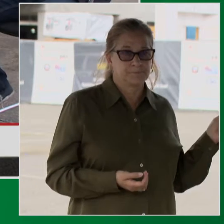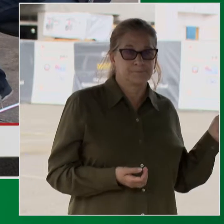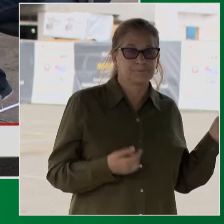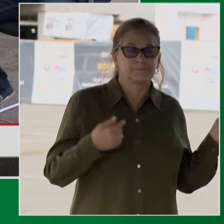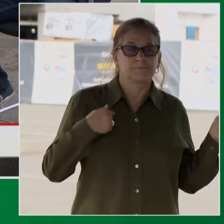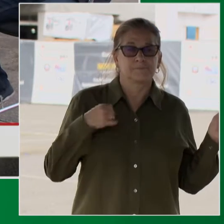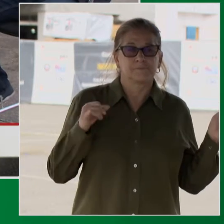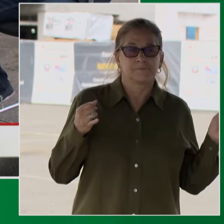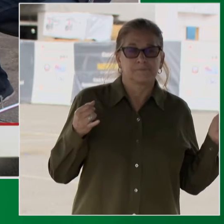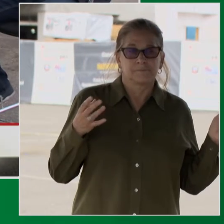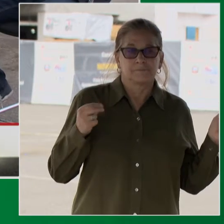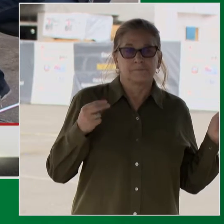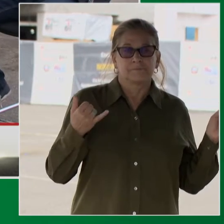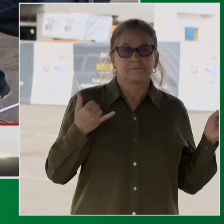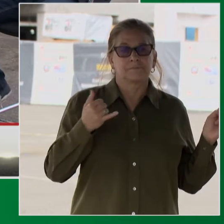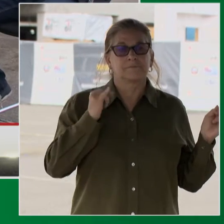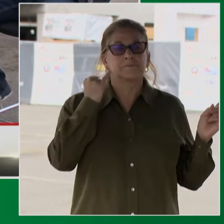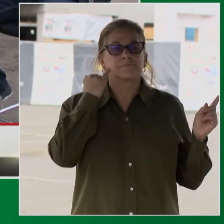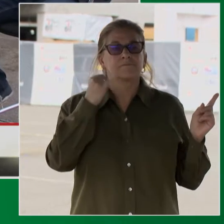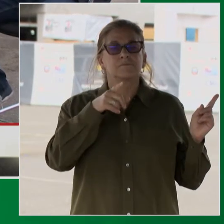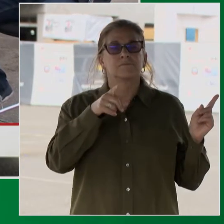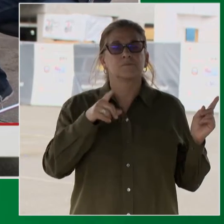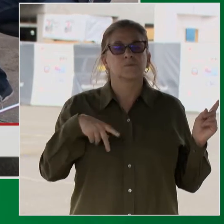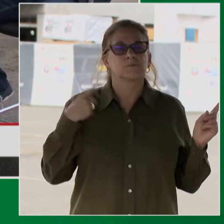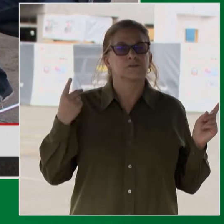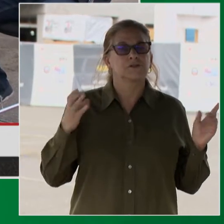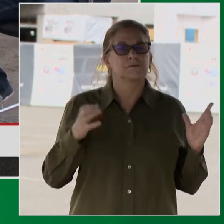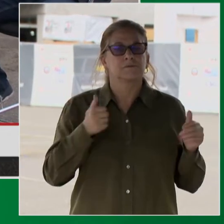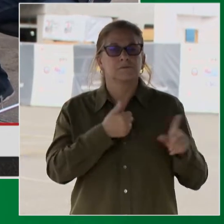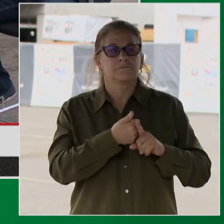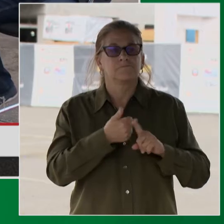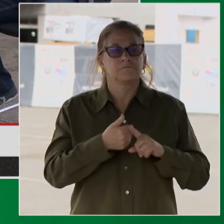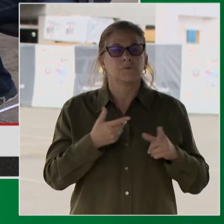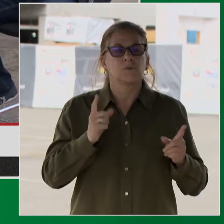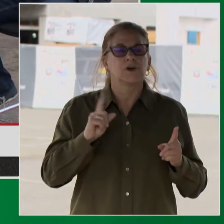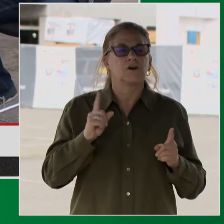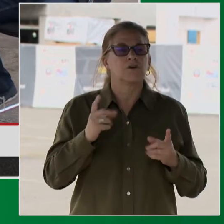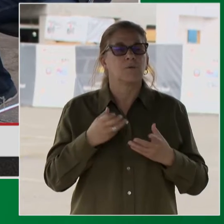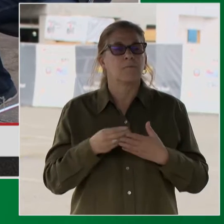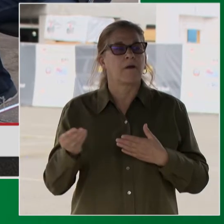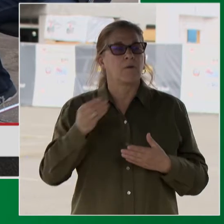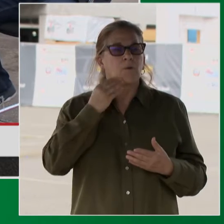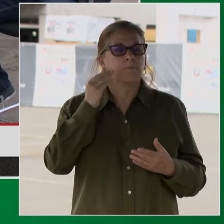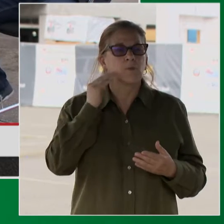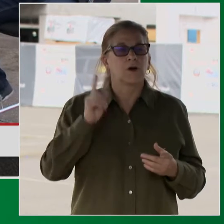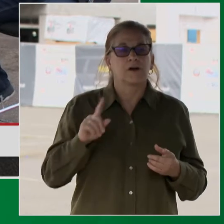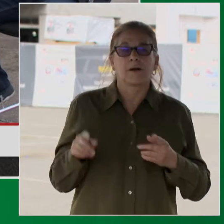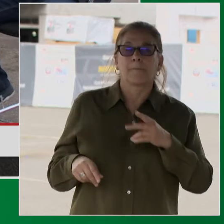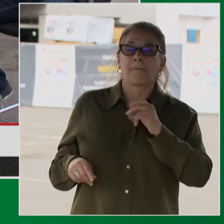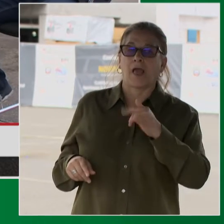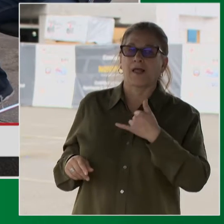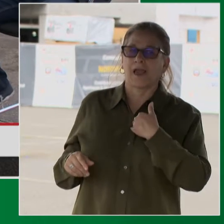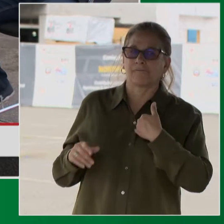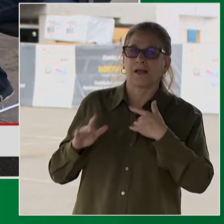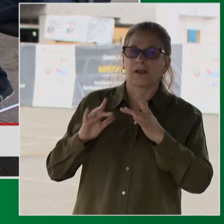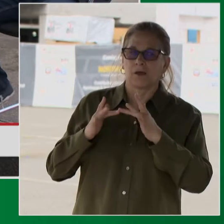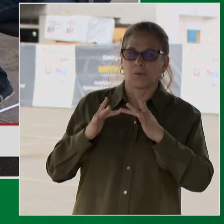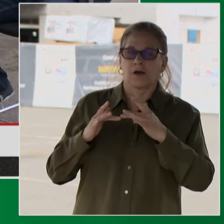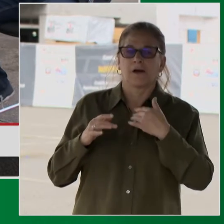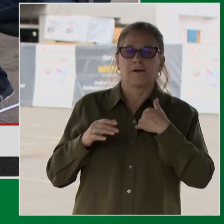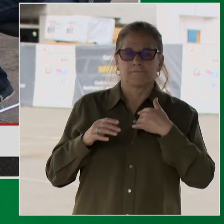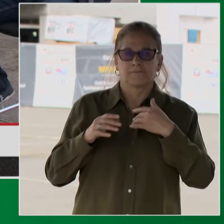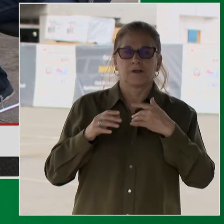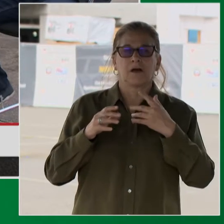home, where do you start? What's the best place to start? The best place to start is with our network of community-based organizations that provide the